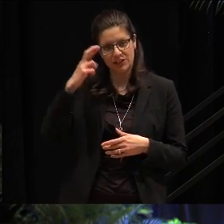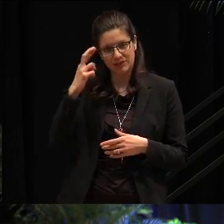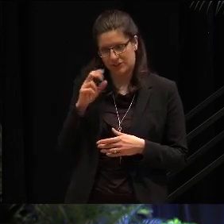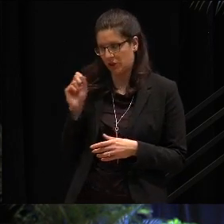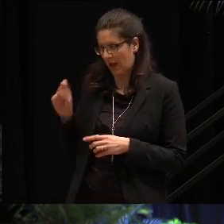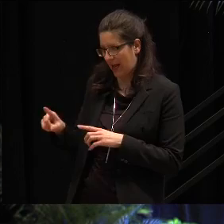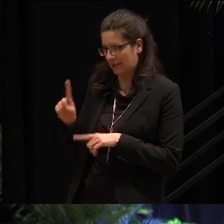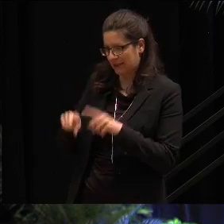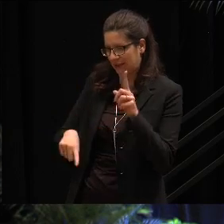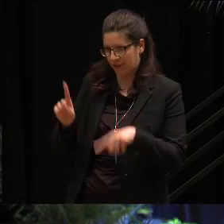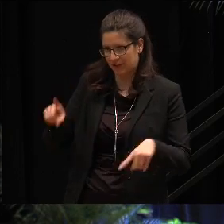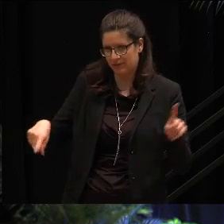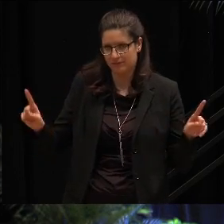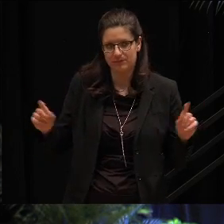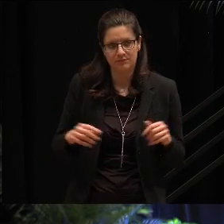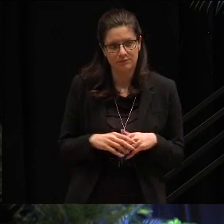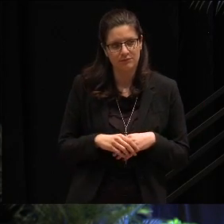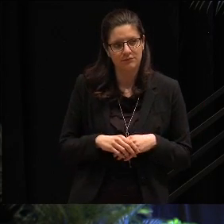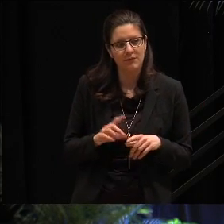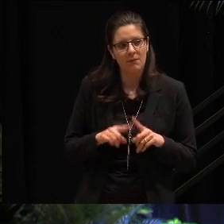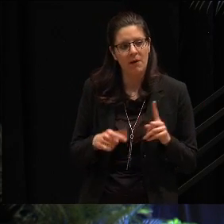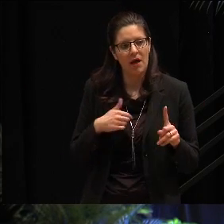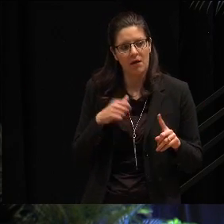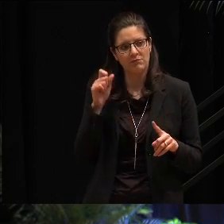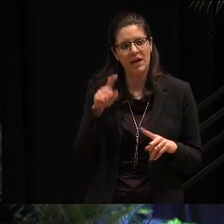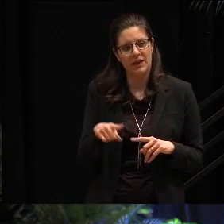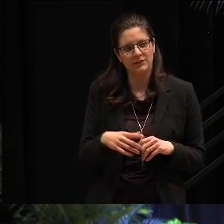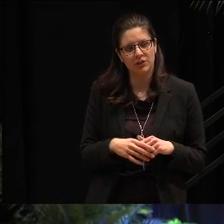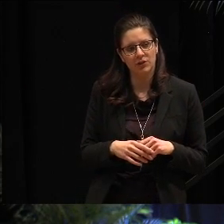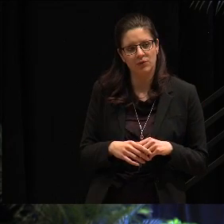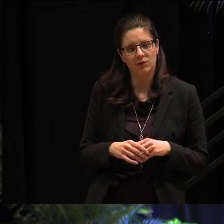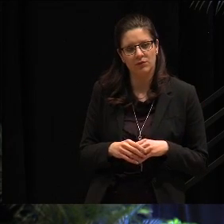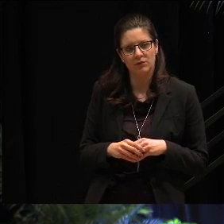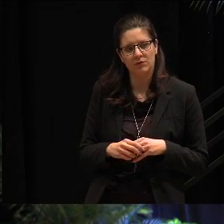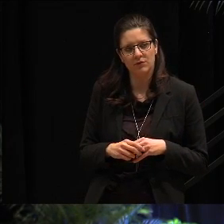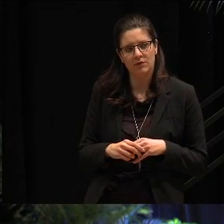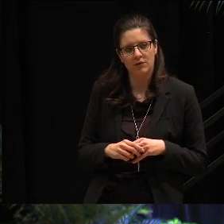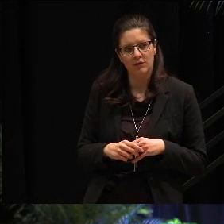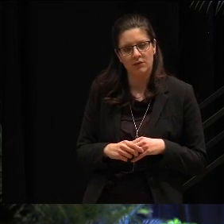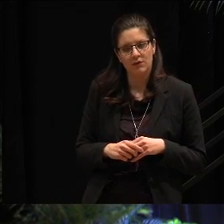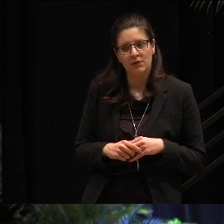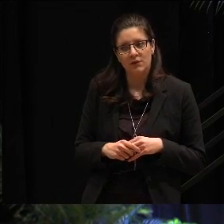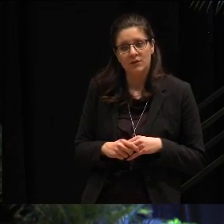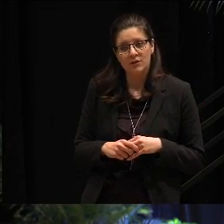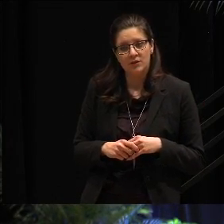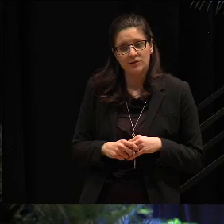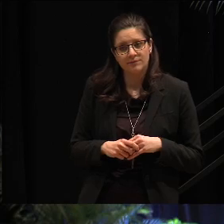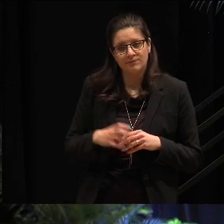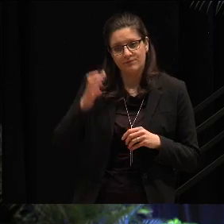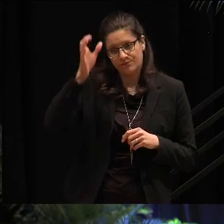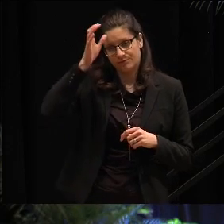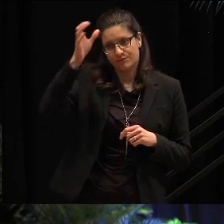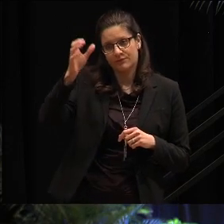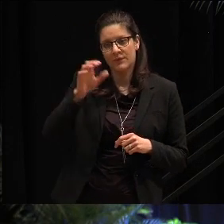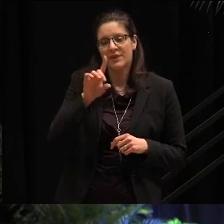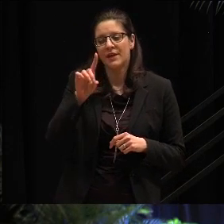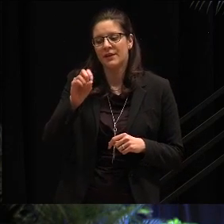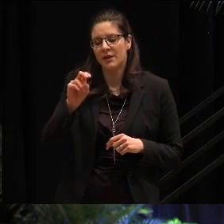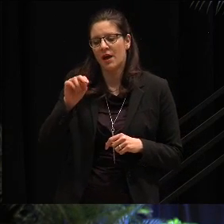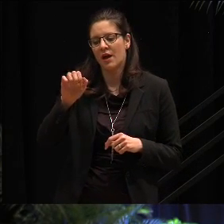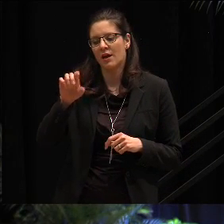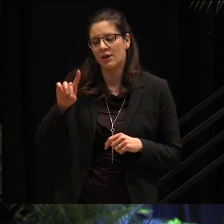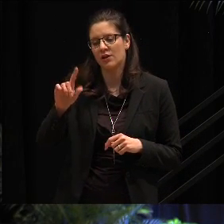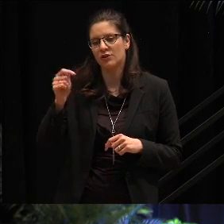different views. But let me ask this question. The notion that Donald Trump